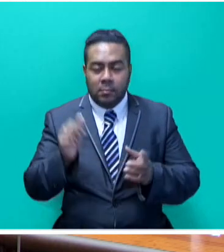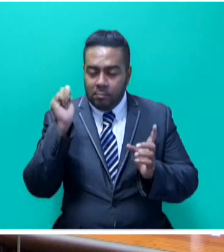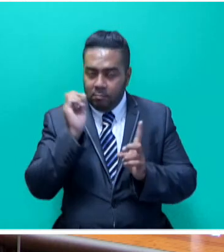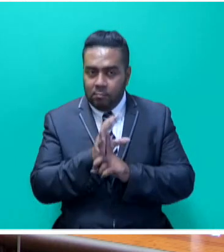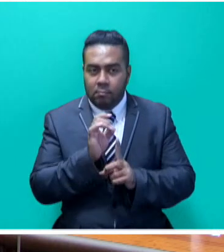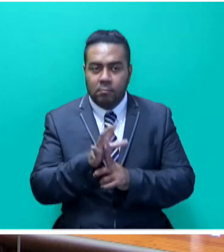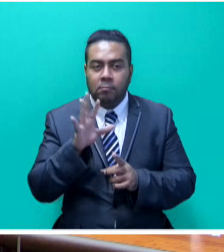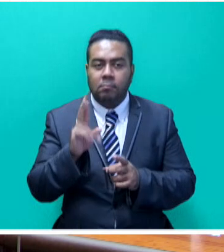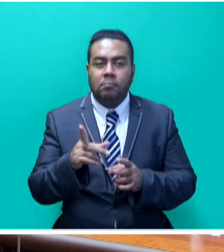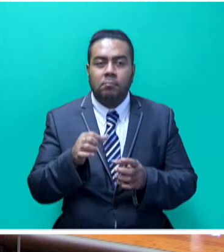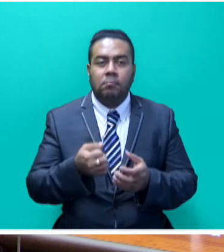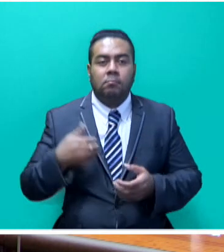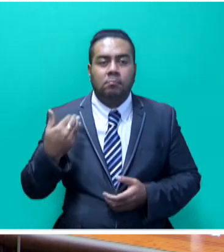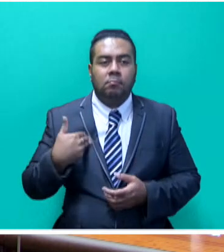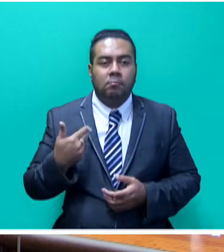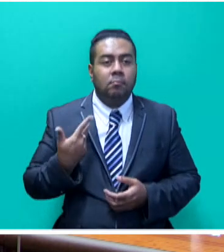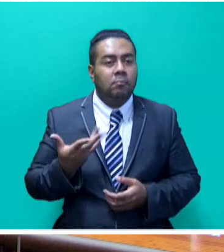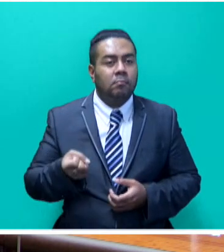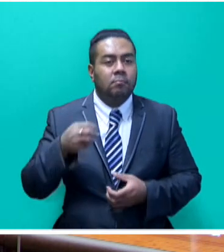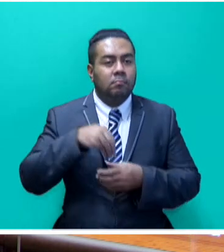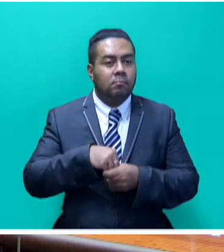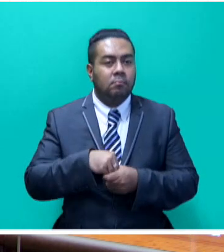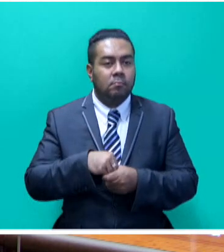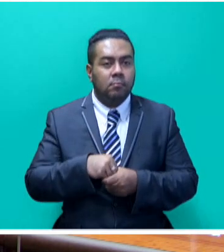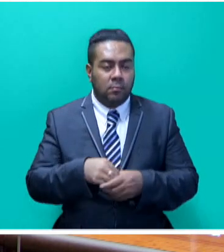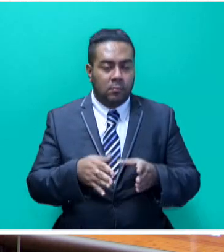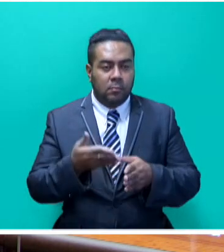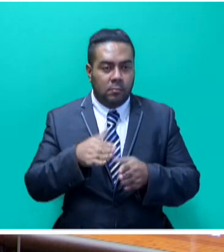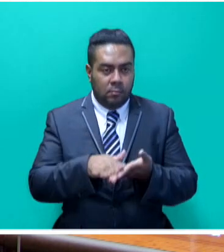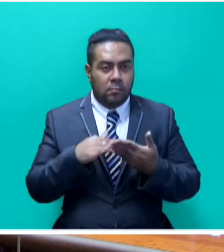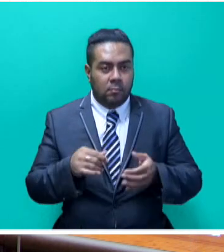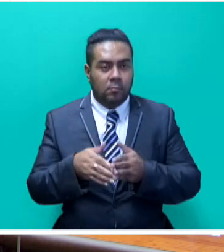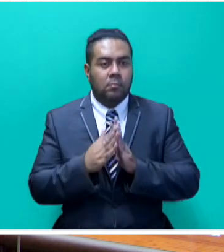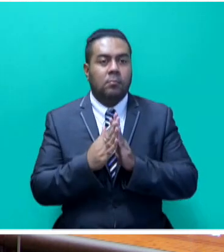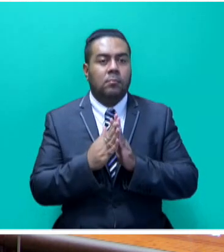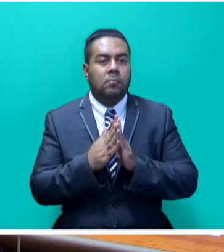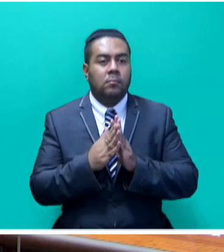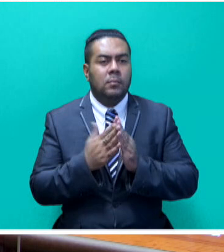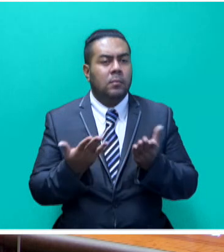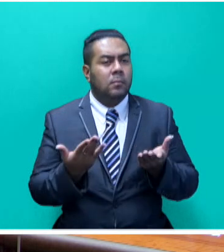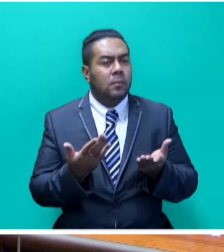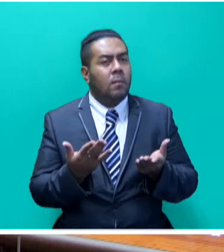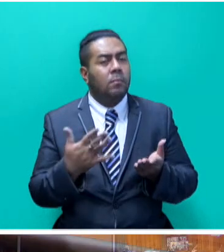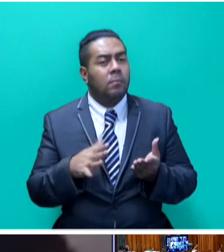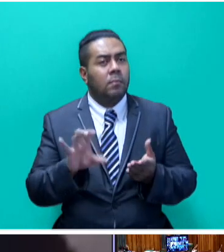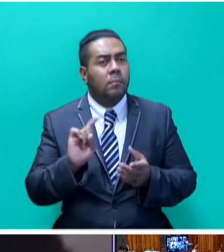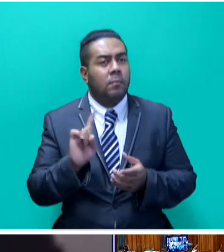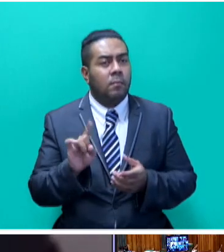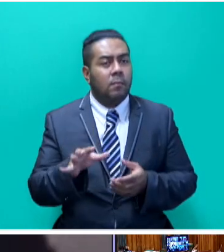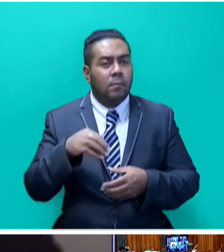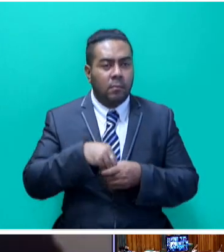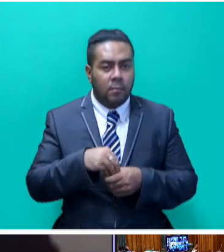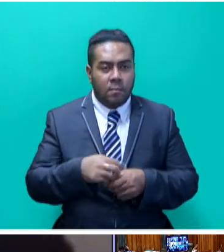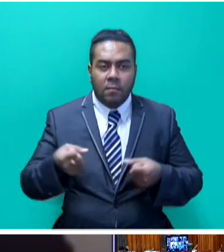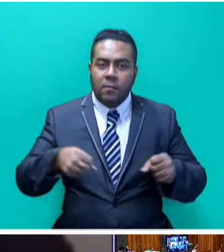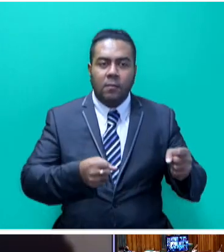the revival of the industry, initiatives that will help us restart. The budget is contrary to what the Honorable Naingama claims. The strategies